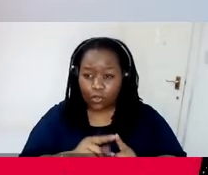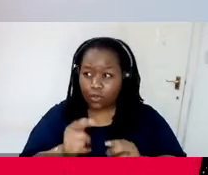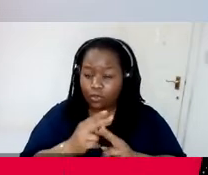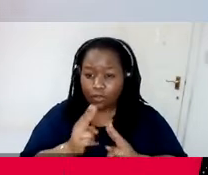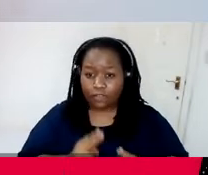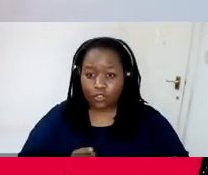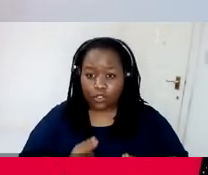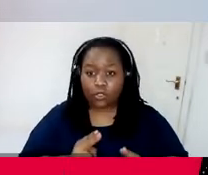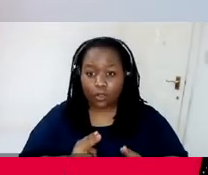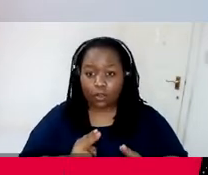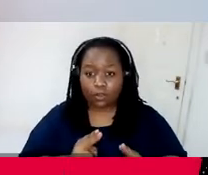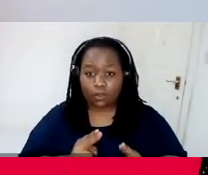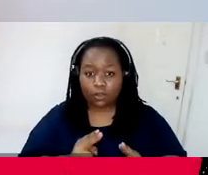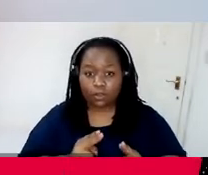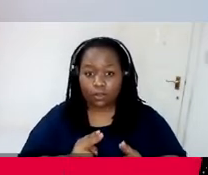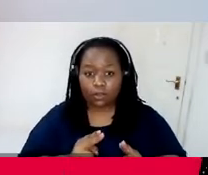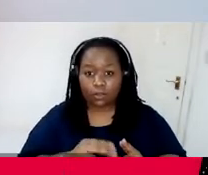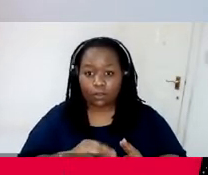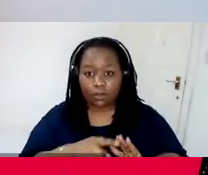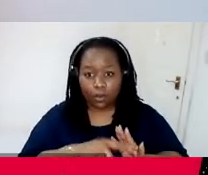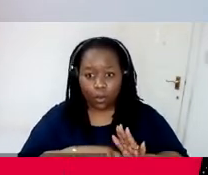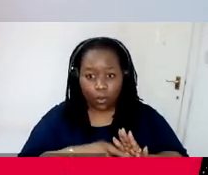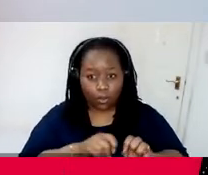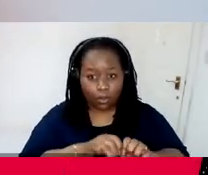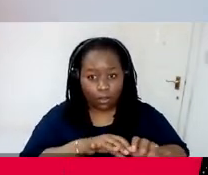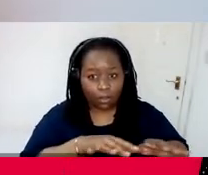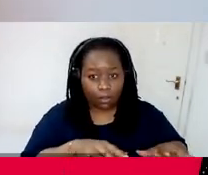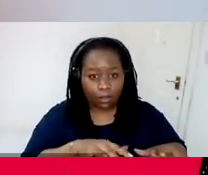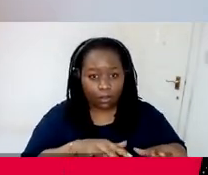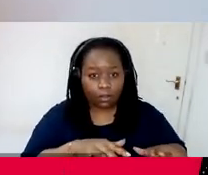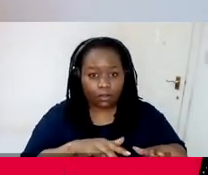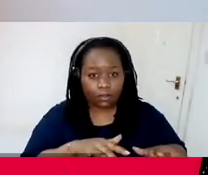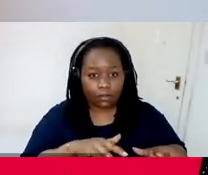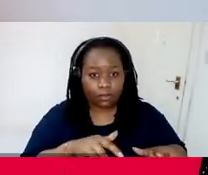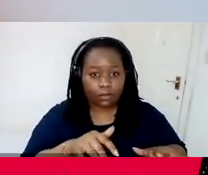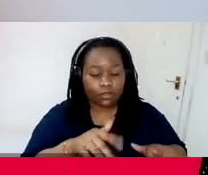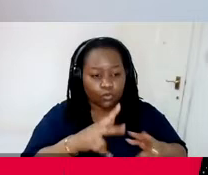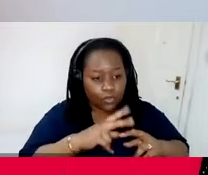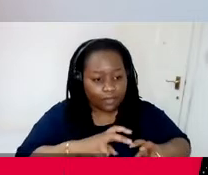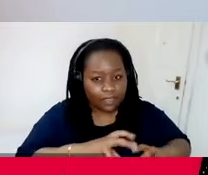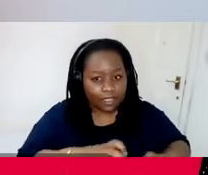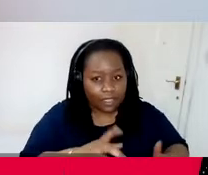jurisdiction as provided by international and domestic law